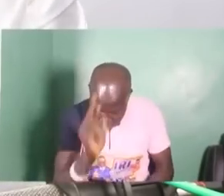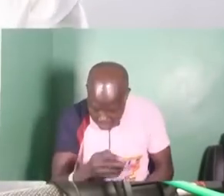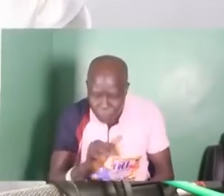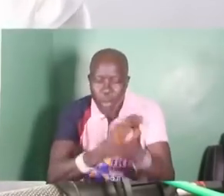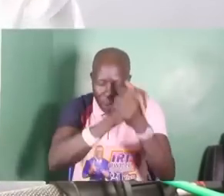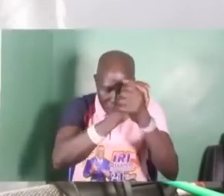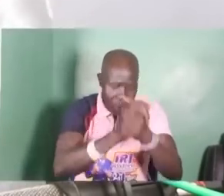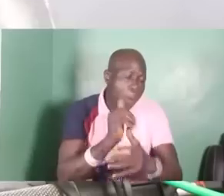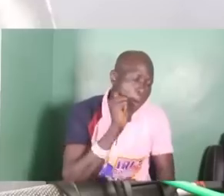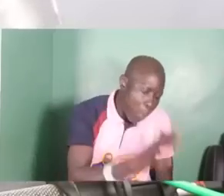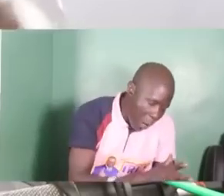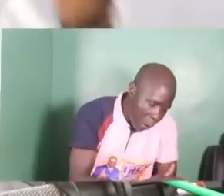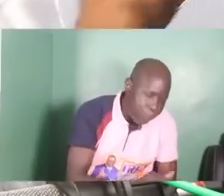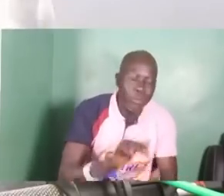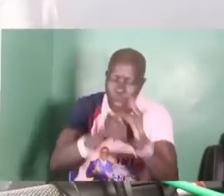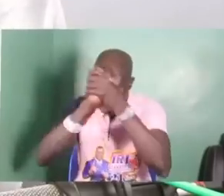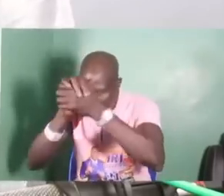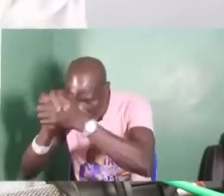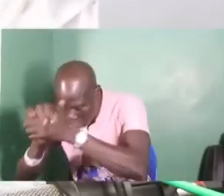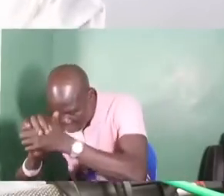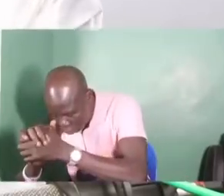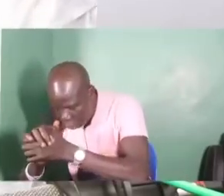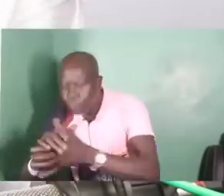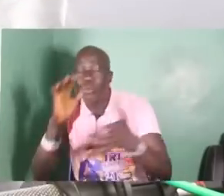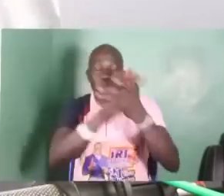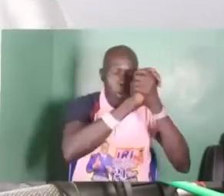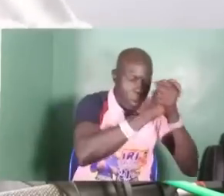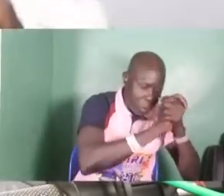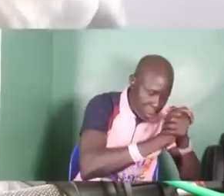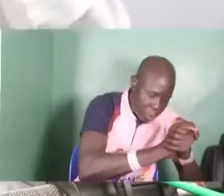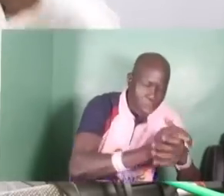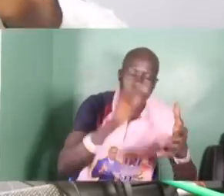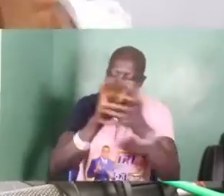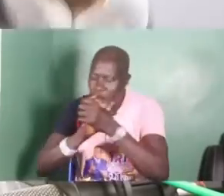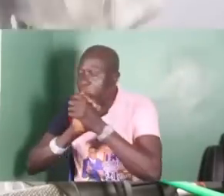we will not have some joy. Lord, bless your God.